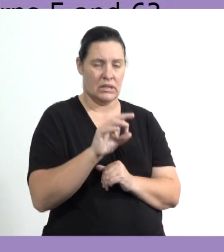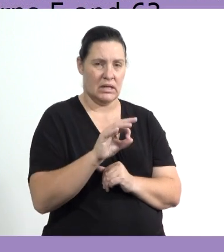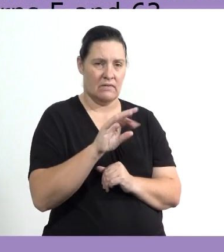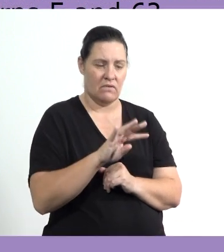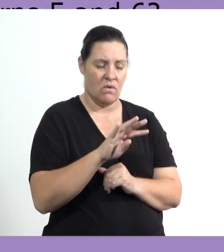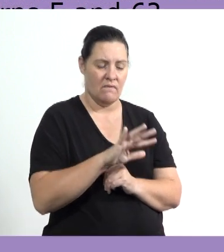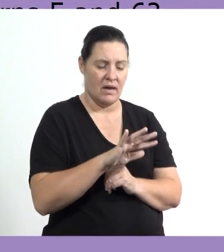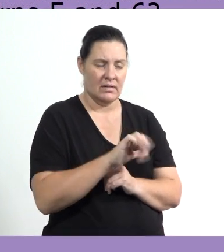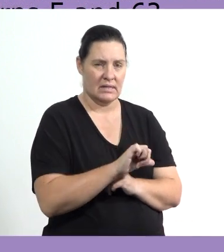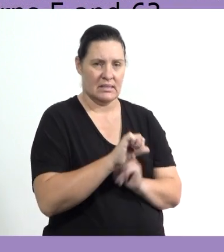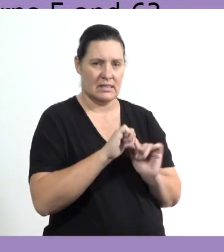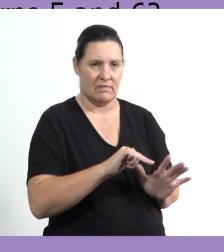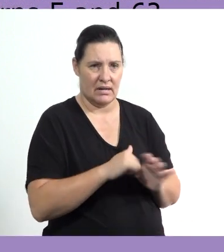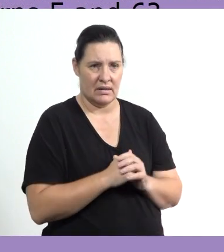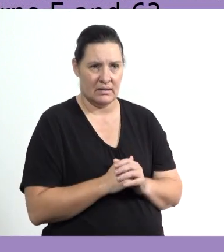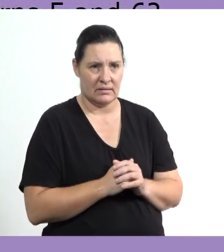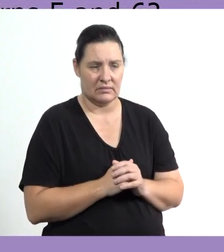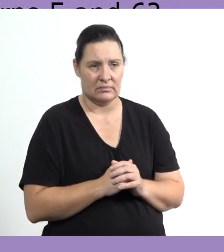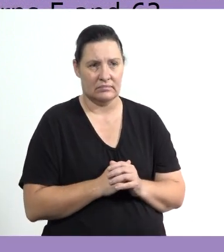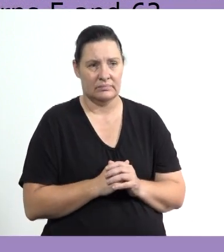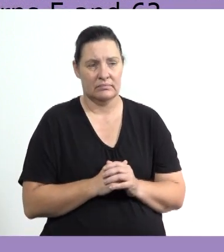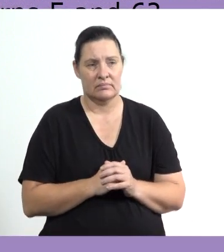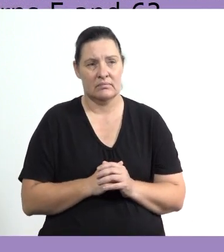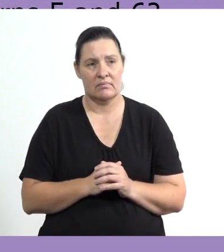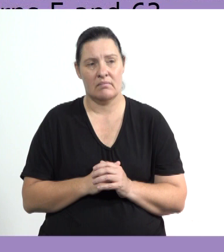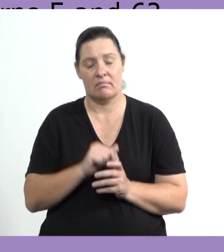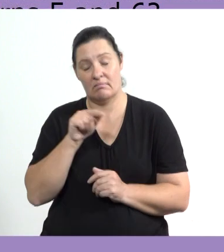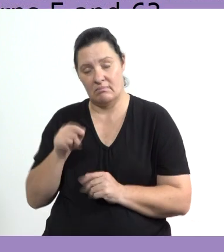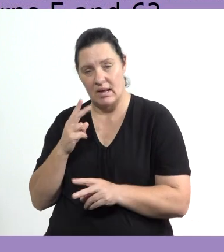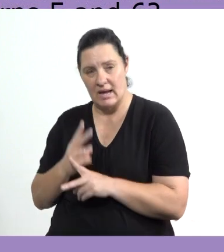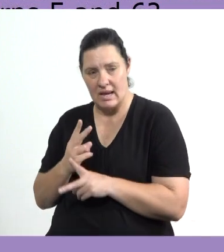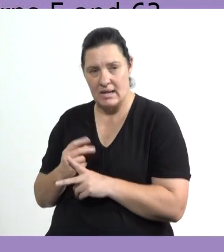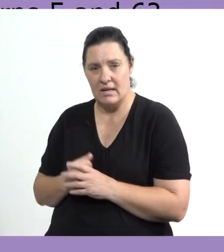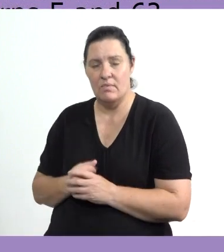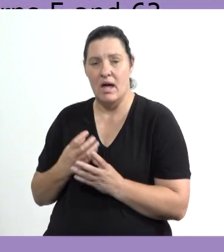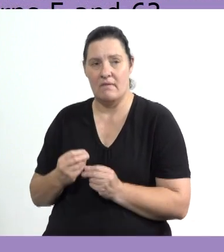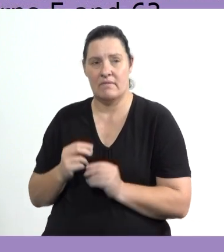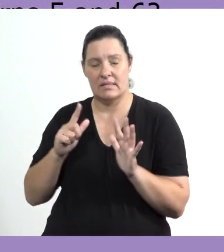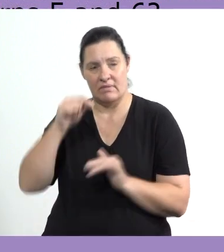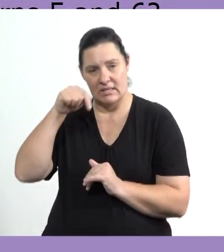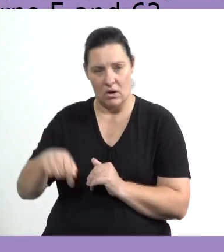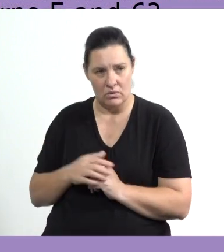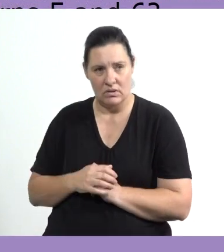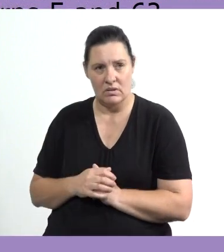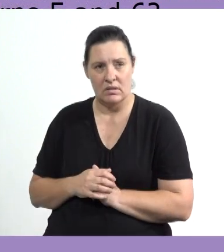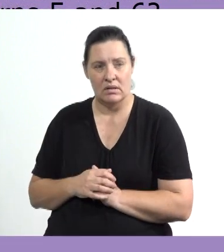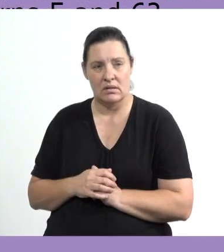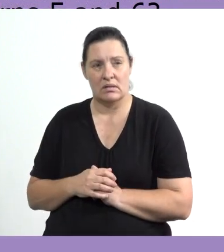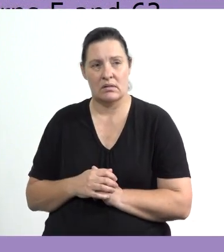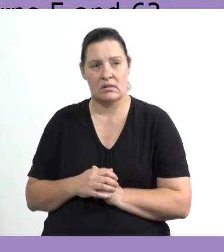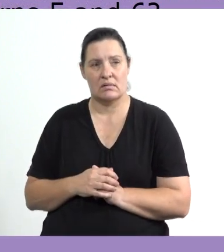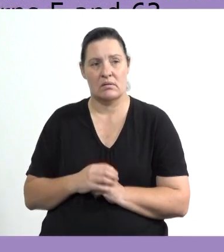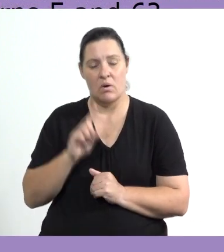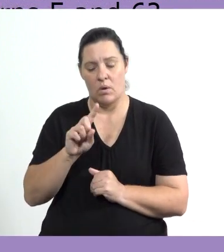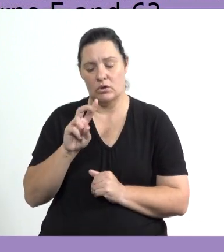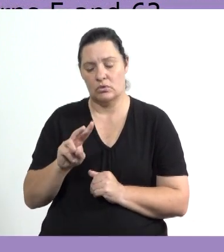1, 2, 3, 4, 5, 6, 7. And then again, we are going to move 7 down on the right hand side,